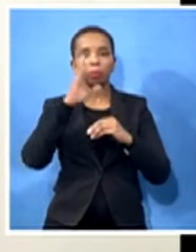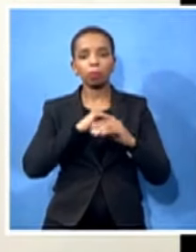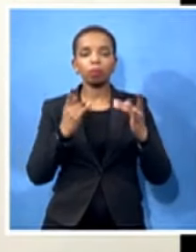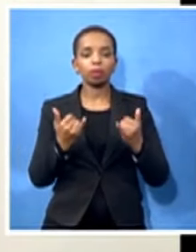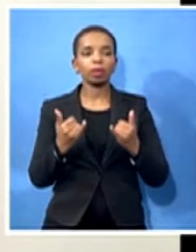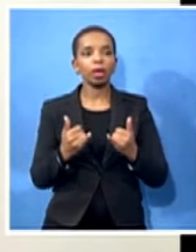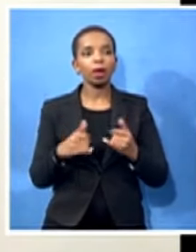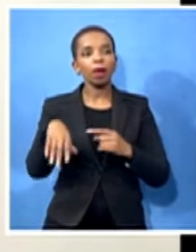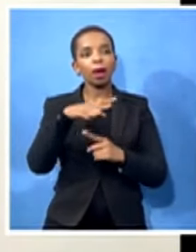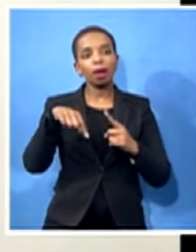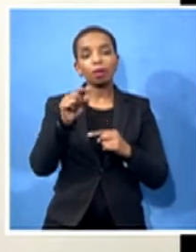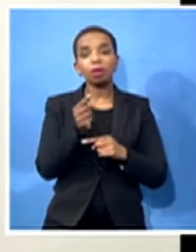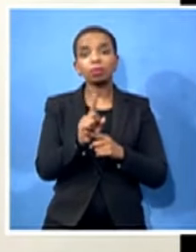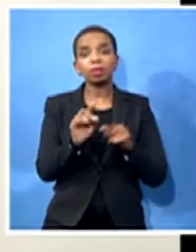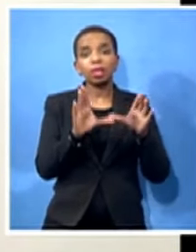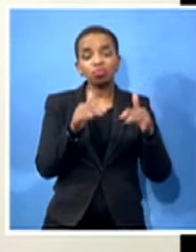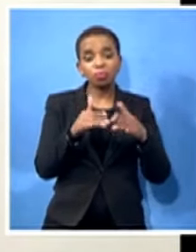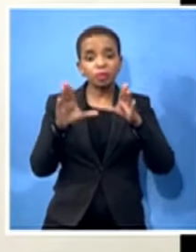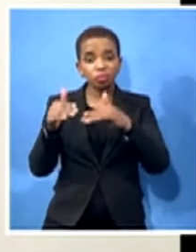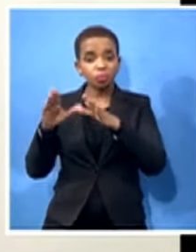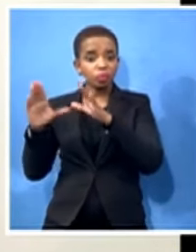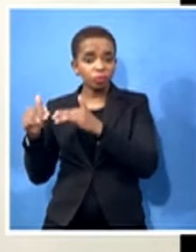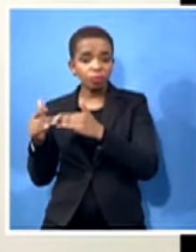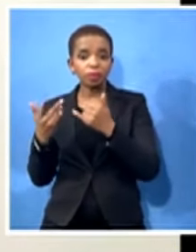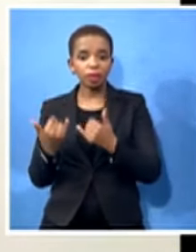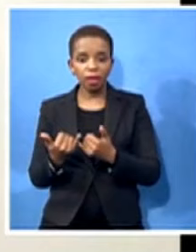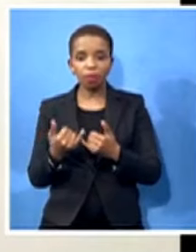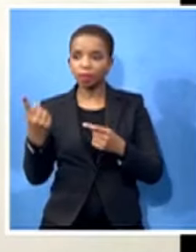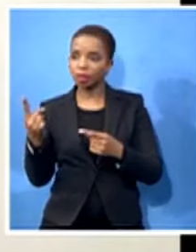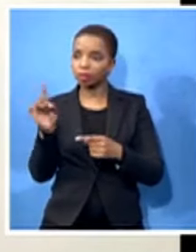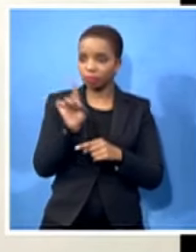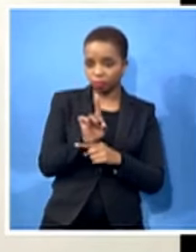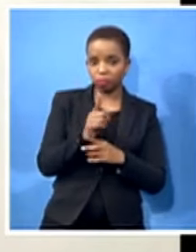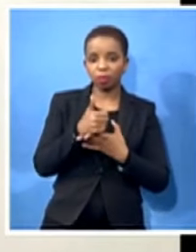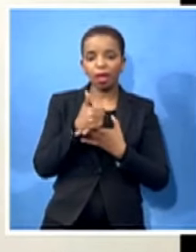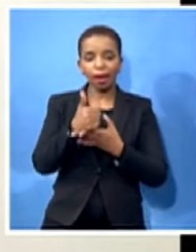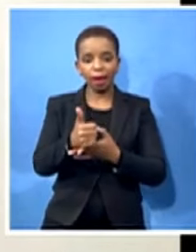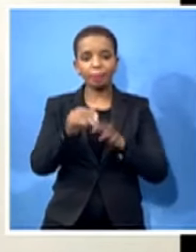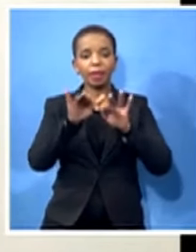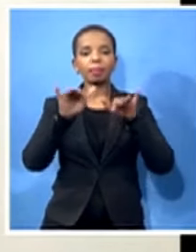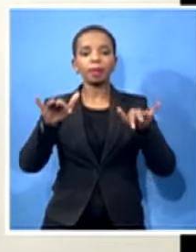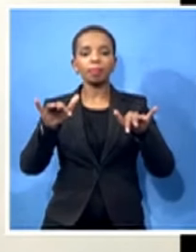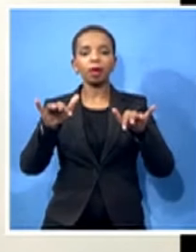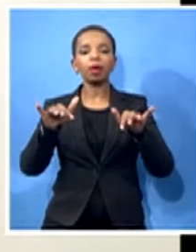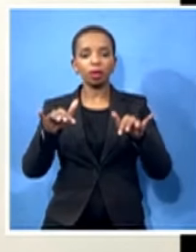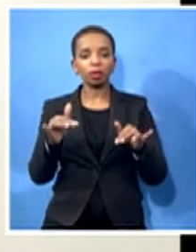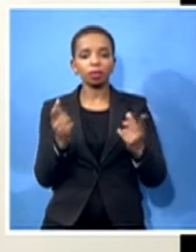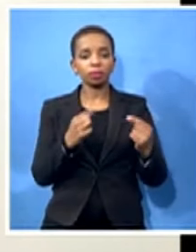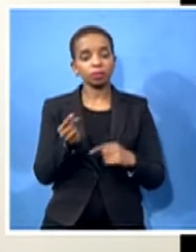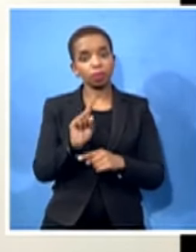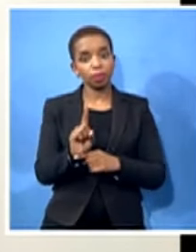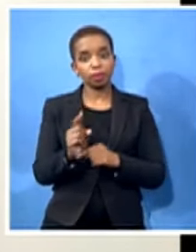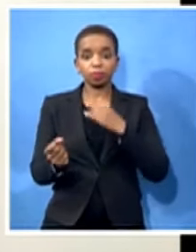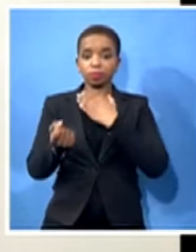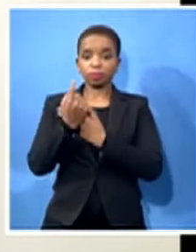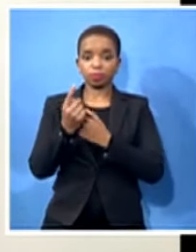forward and helping people to actually bring out these issues without also putting them in danger, because